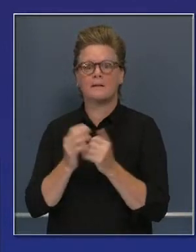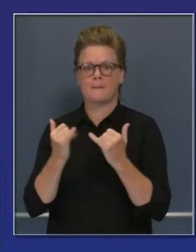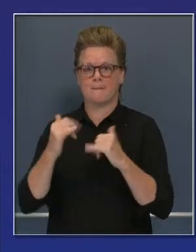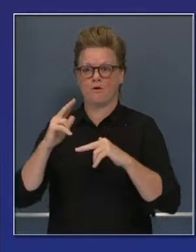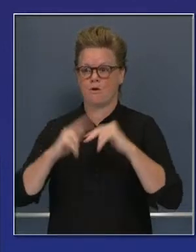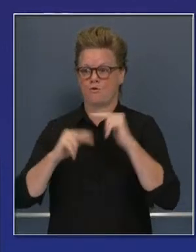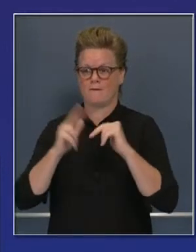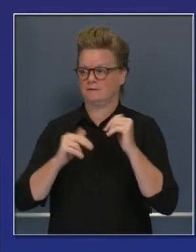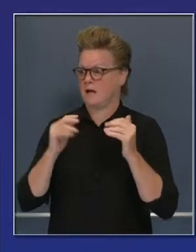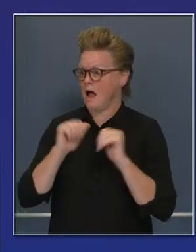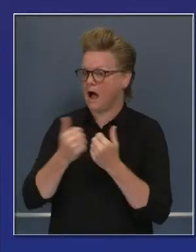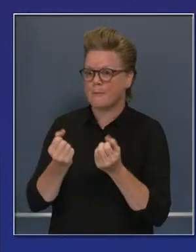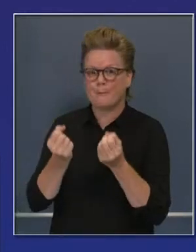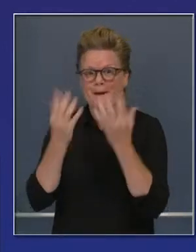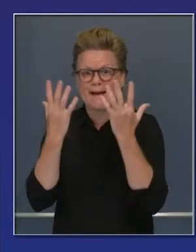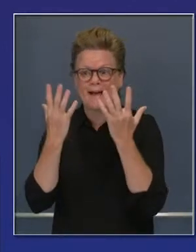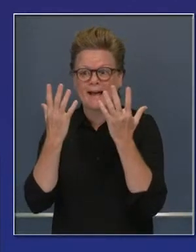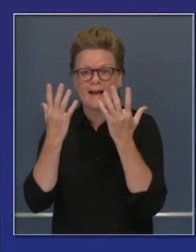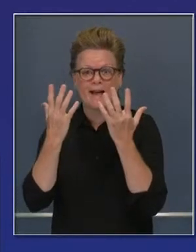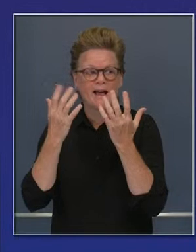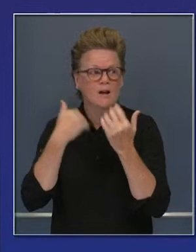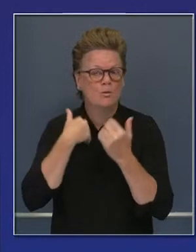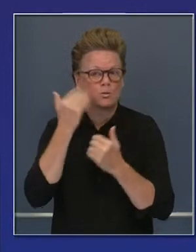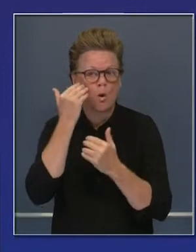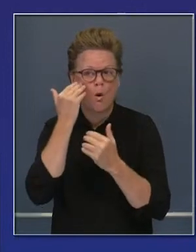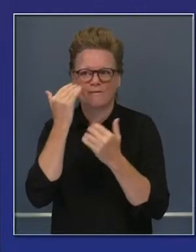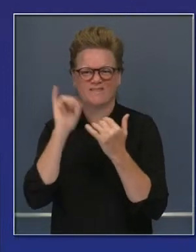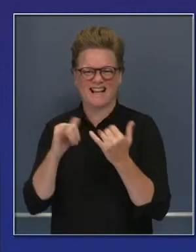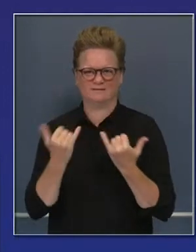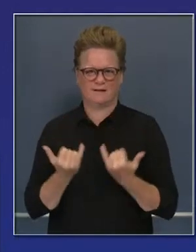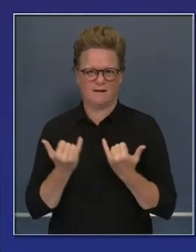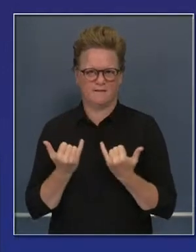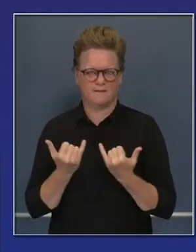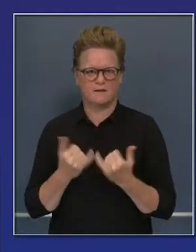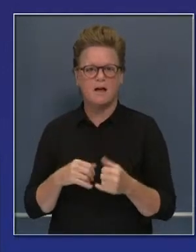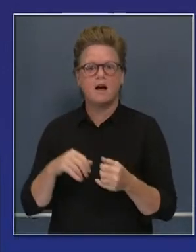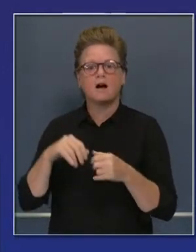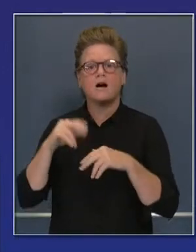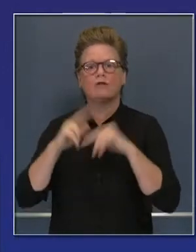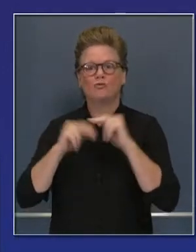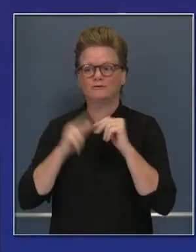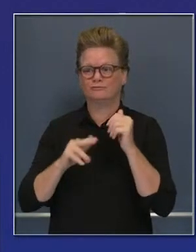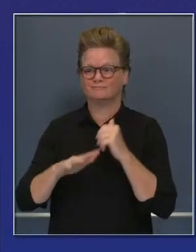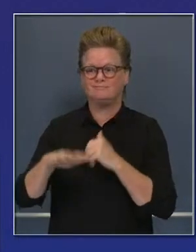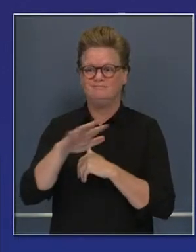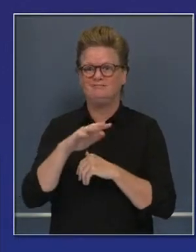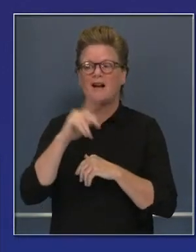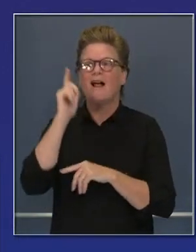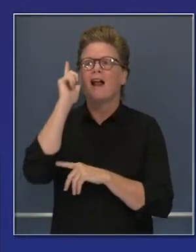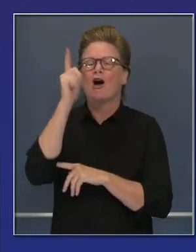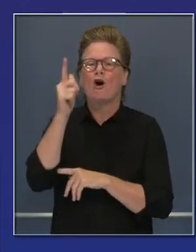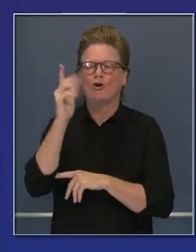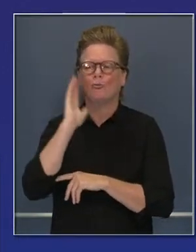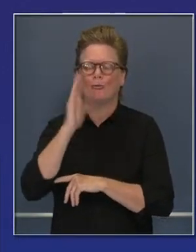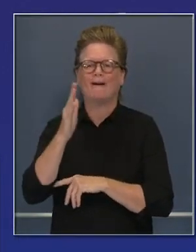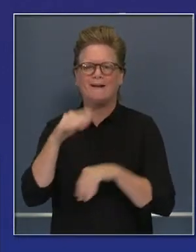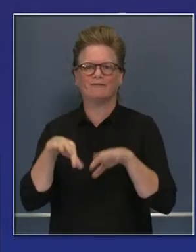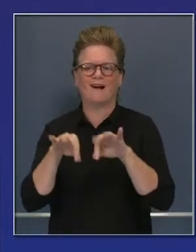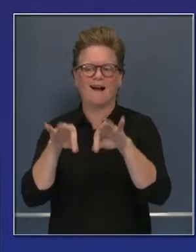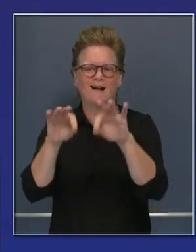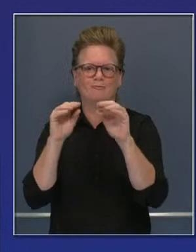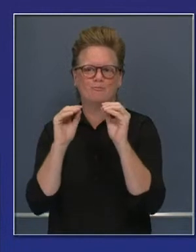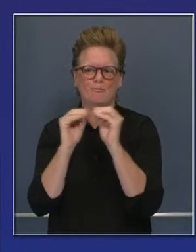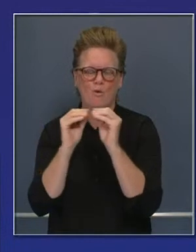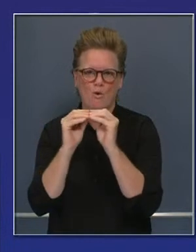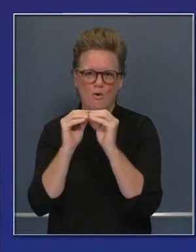3,400 structures that have been destroyed. We know that number is an undercount as we repopulate areas as the smoke